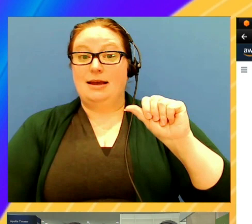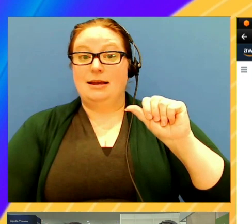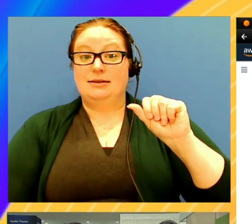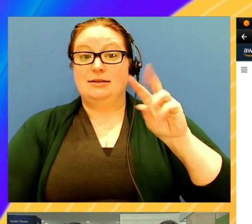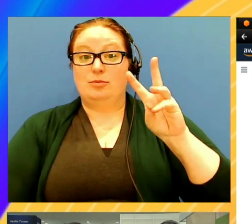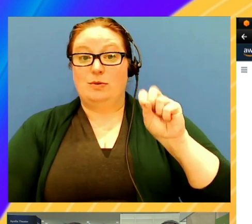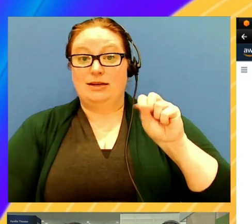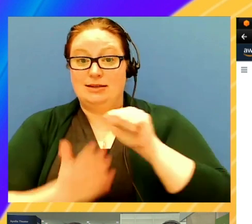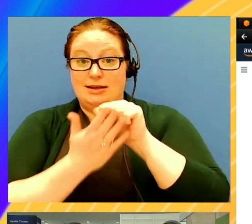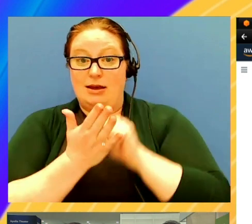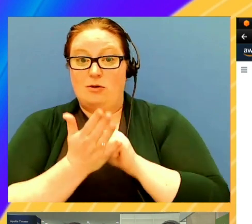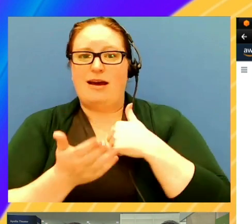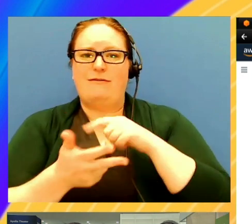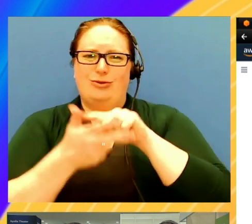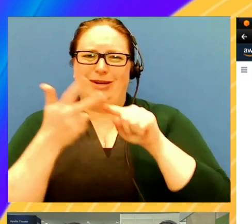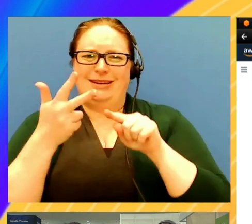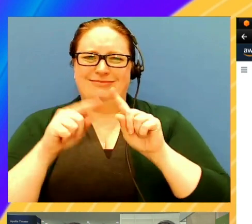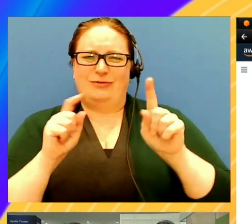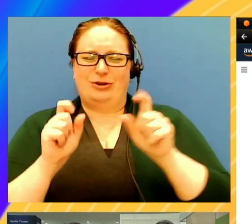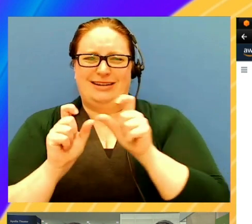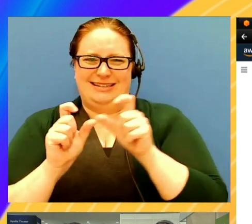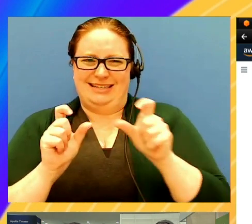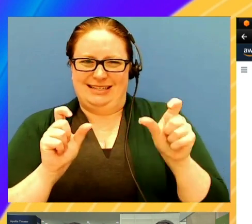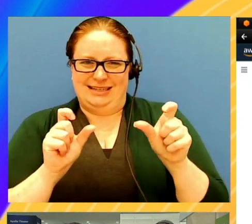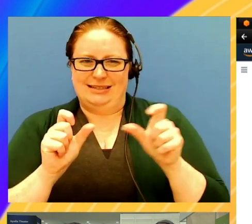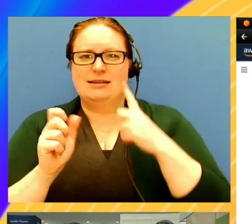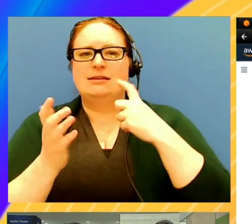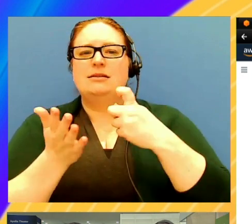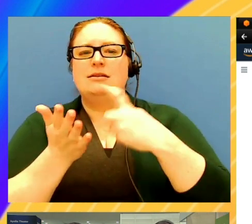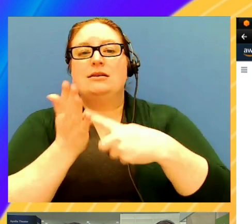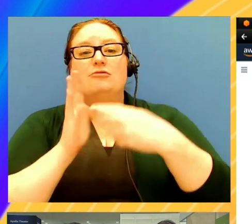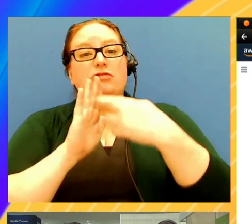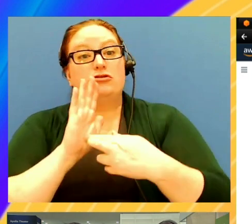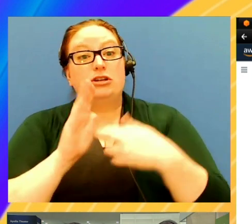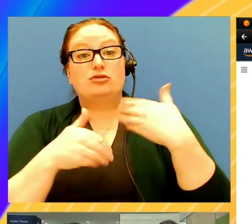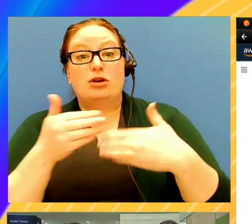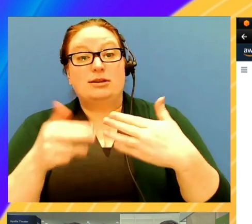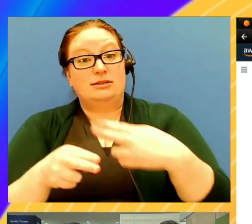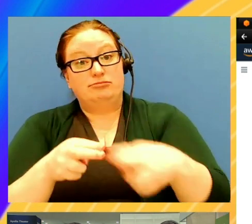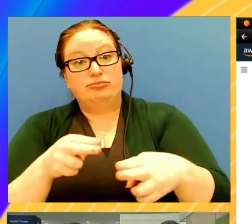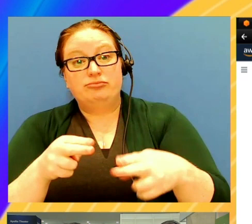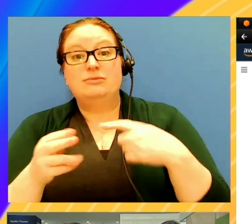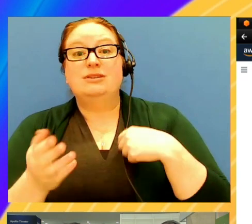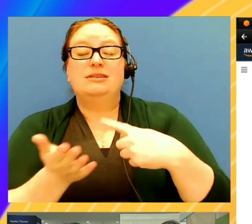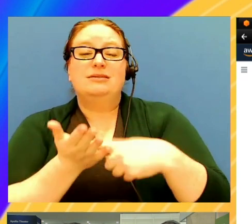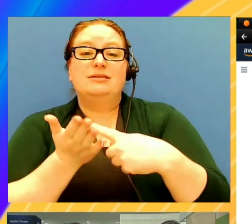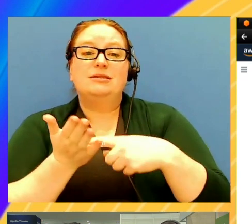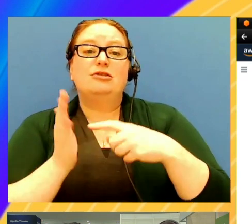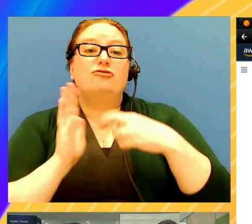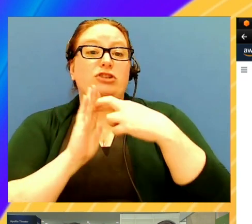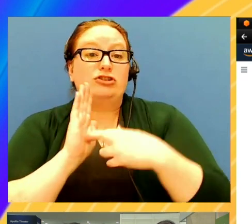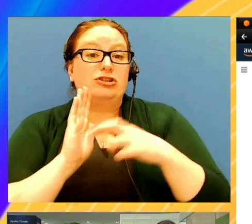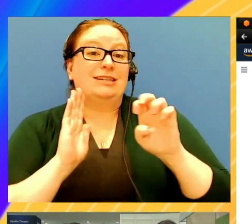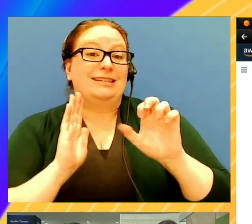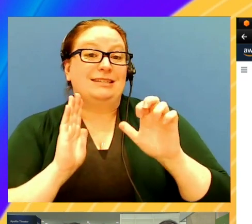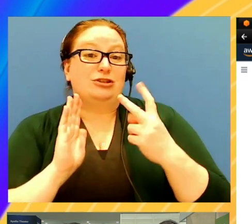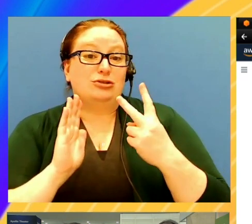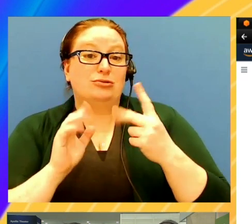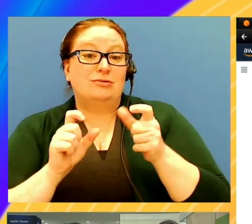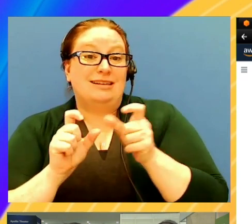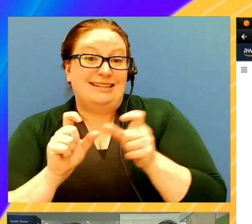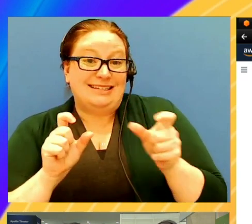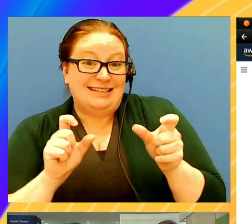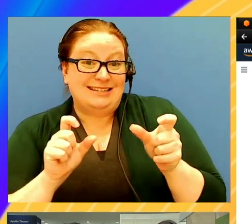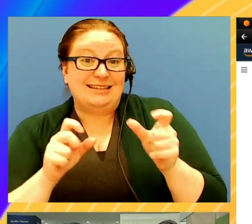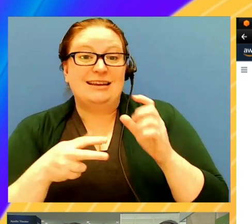different instances. Just to talk about the registration process just a little bit more, when we're talking about registering an EC2 instance, the feature